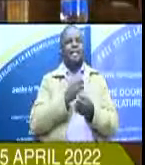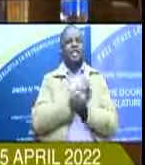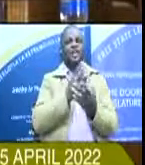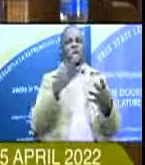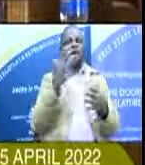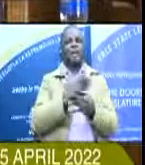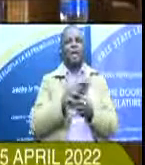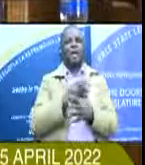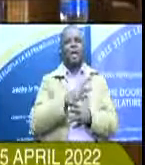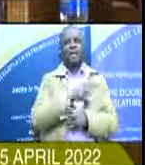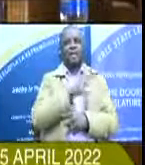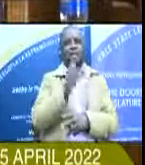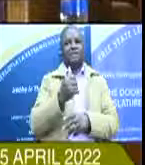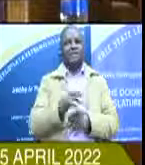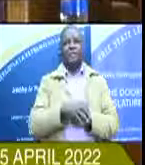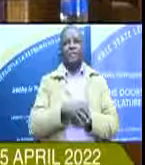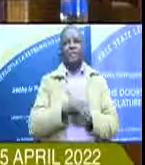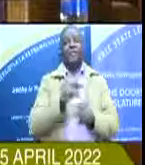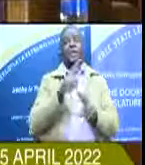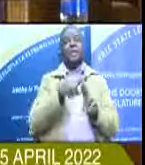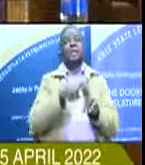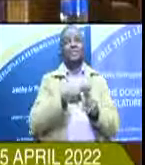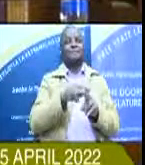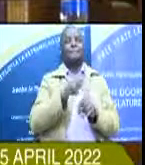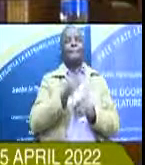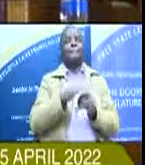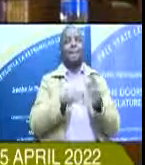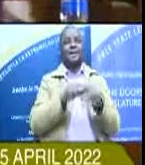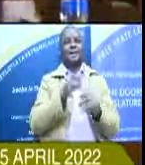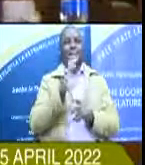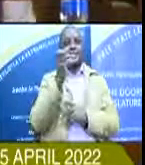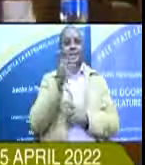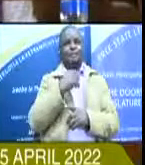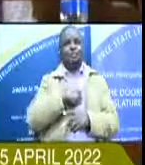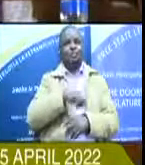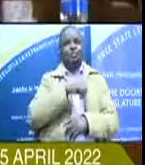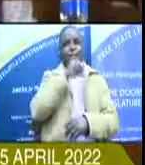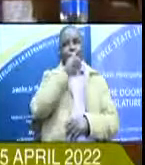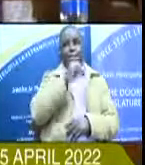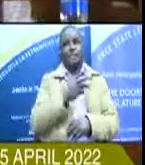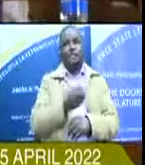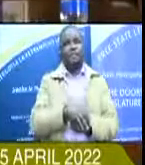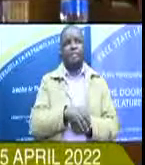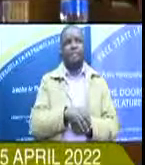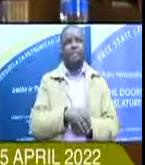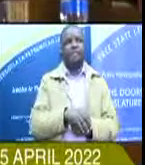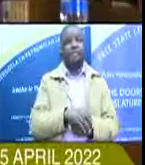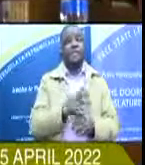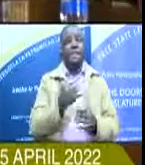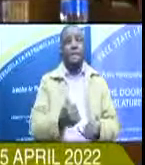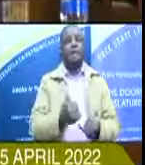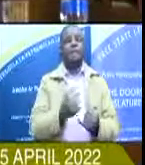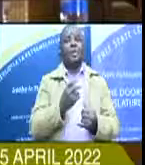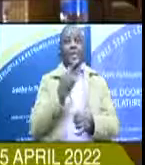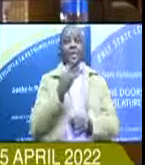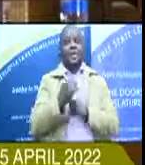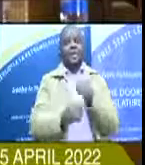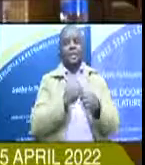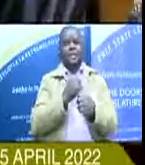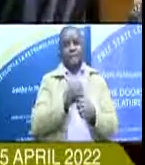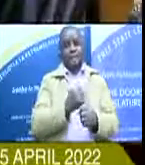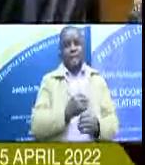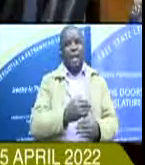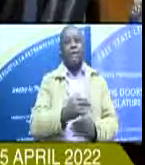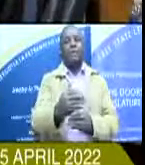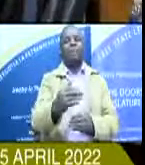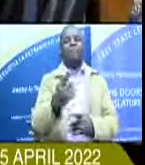the country. Hashtag building the Free State we want. We are now into the third year of living with a